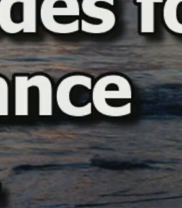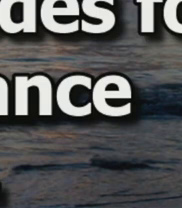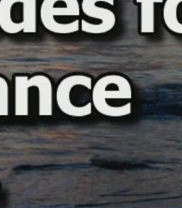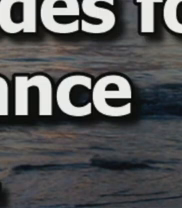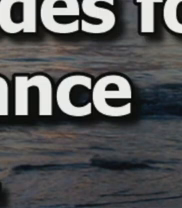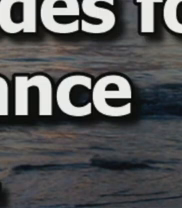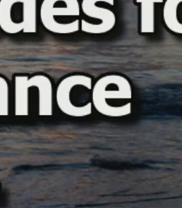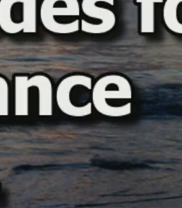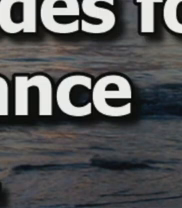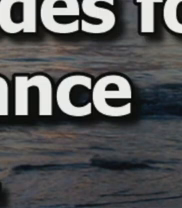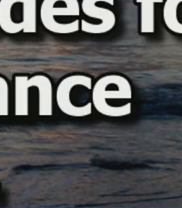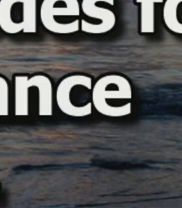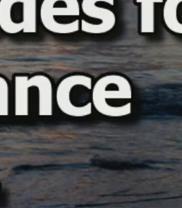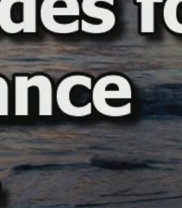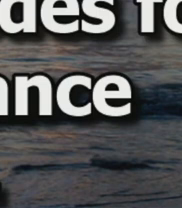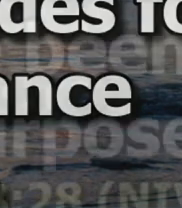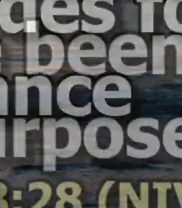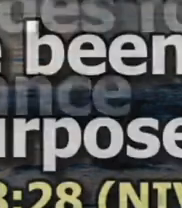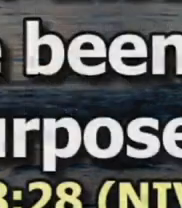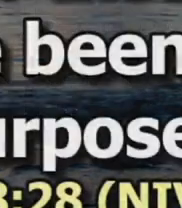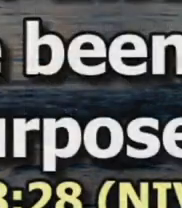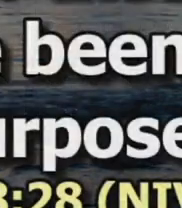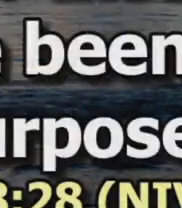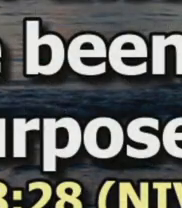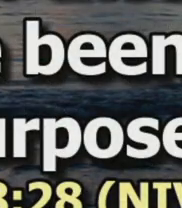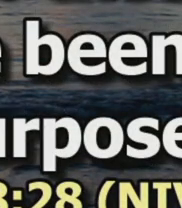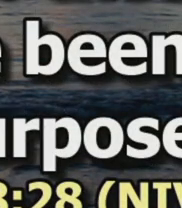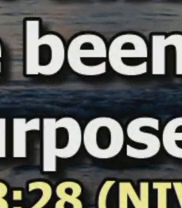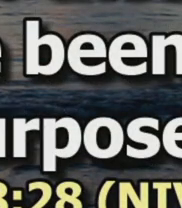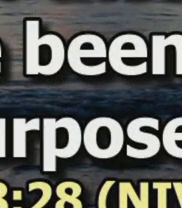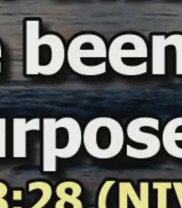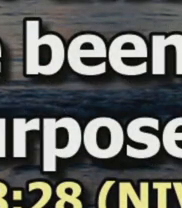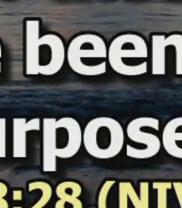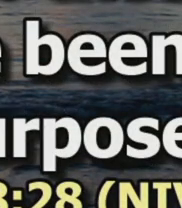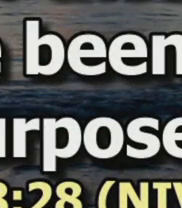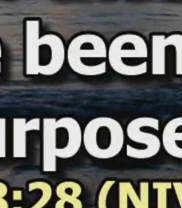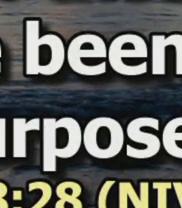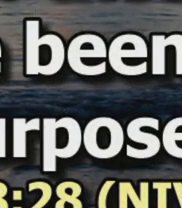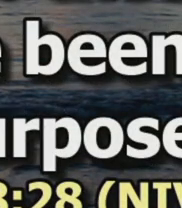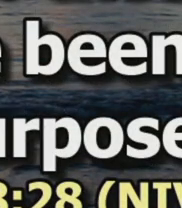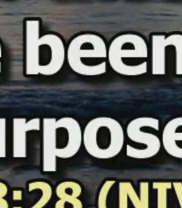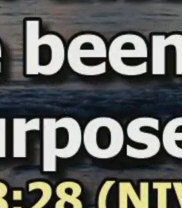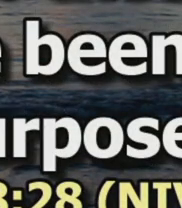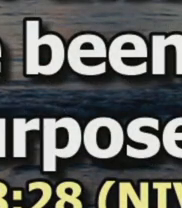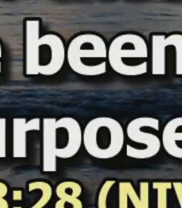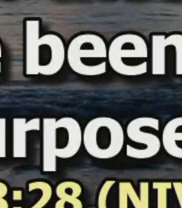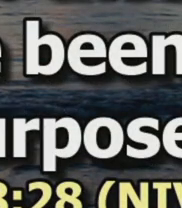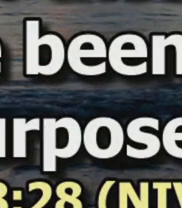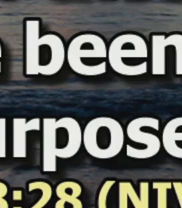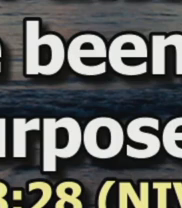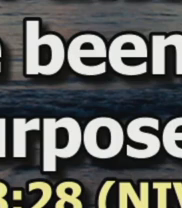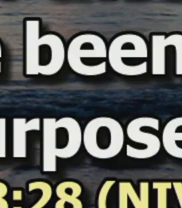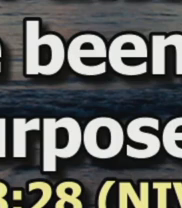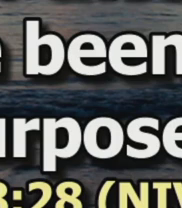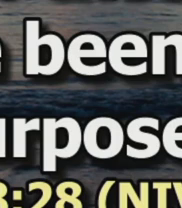the saints according to the will of God. Kwa sababu anawaombea waumini kulingana na mapenzi ya Mungu. And we know that all things are working